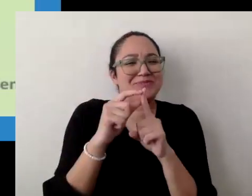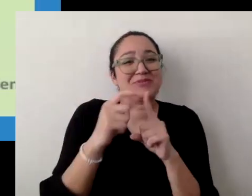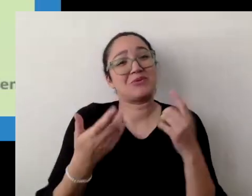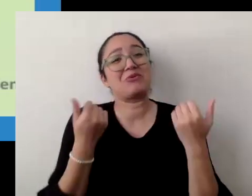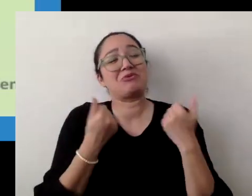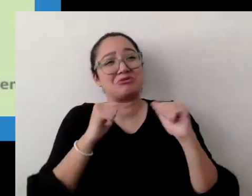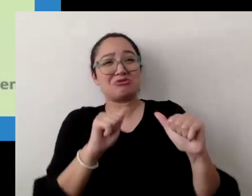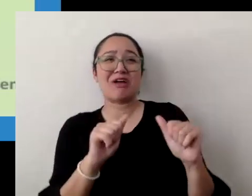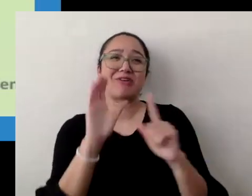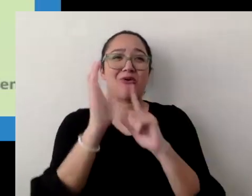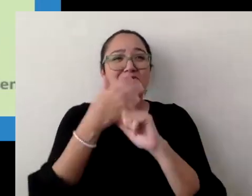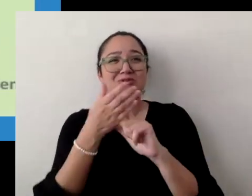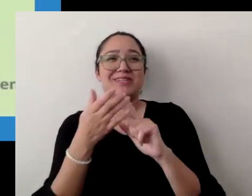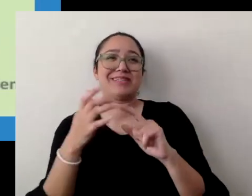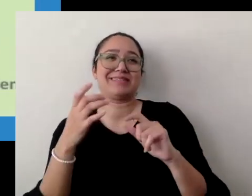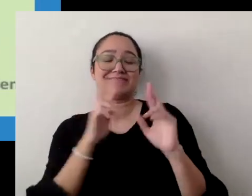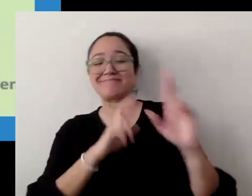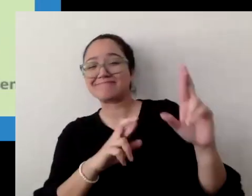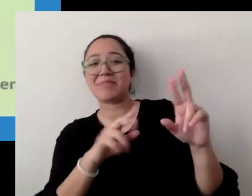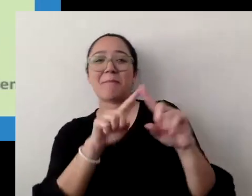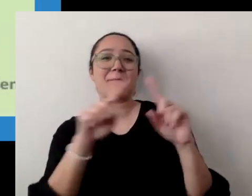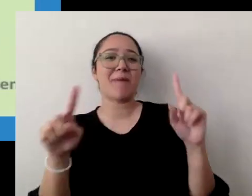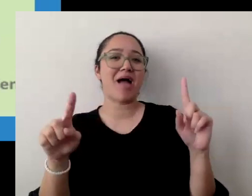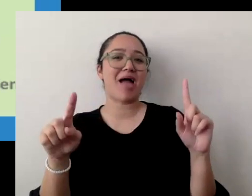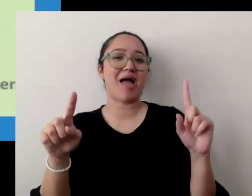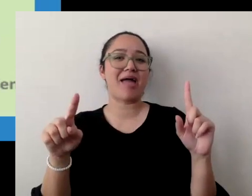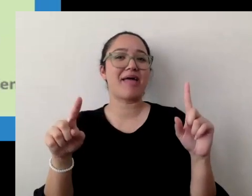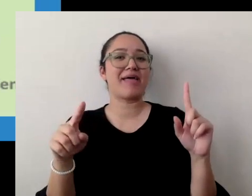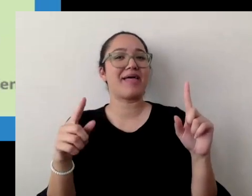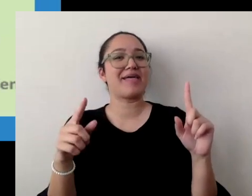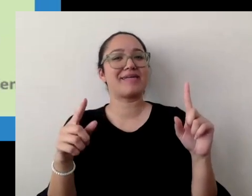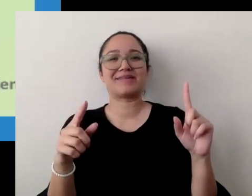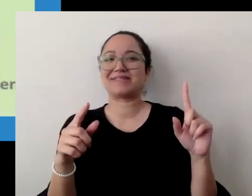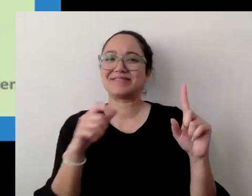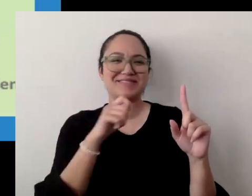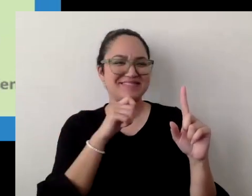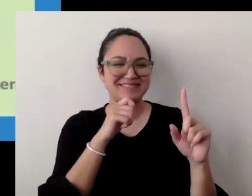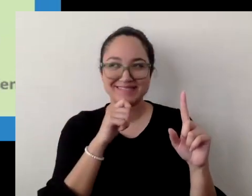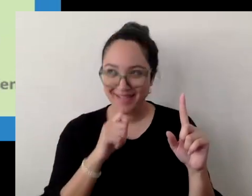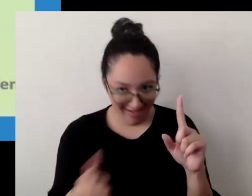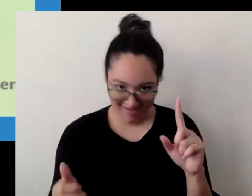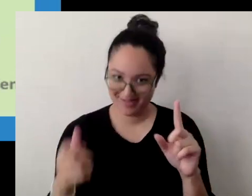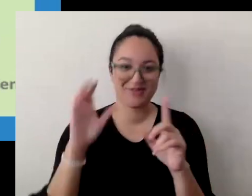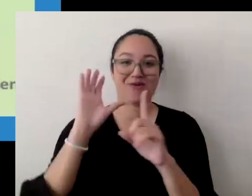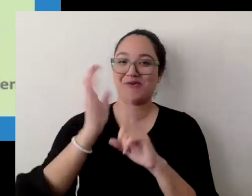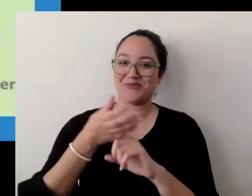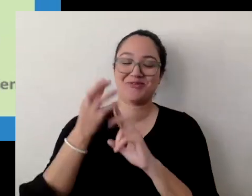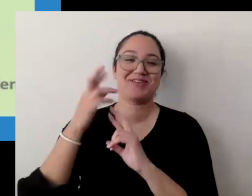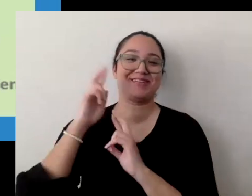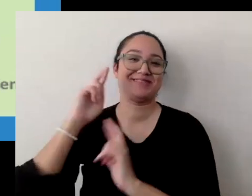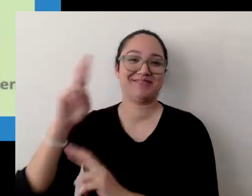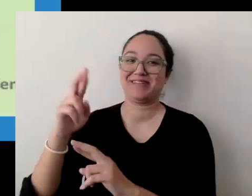being culturally sensitive, but on the other hand, they're not being so culturally sensitive towards the